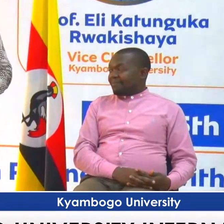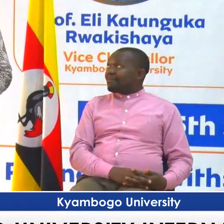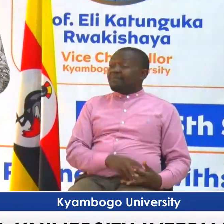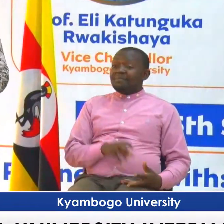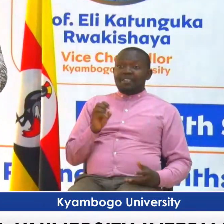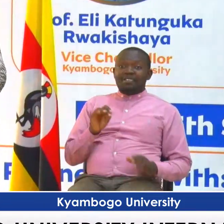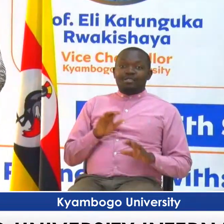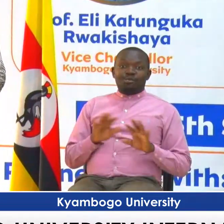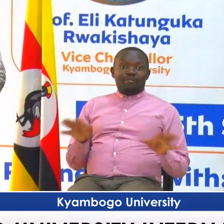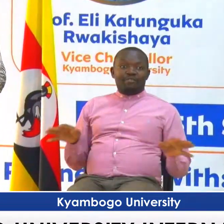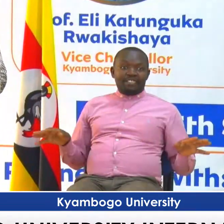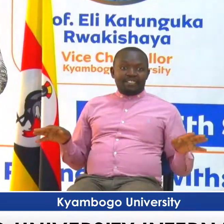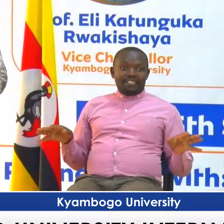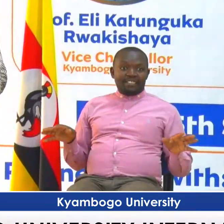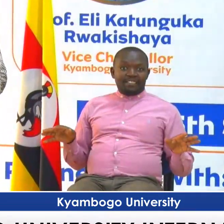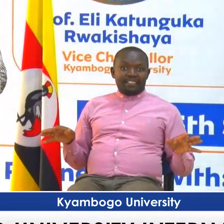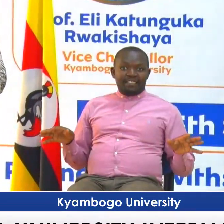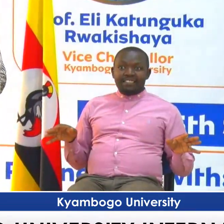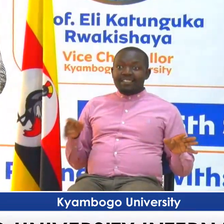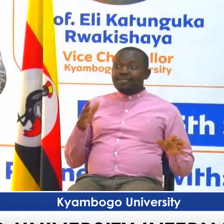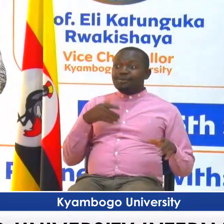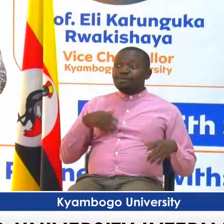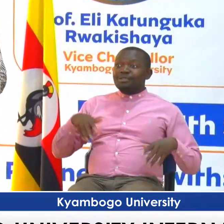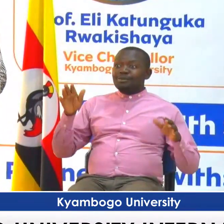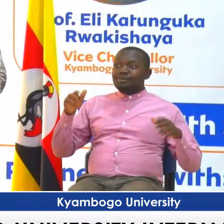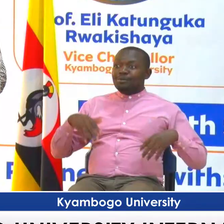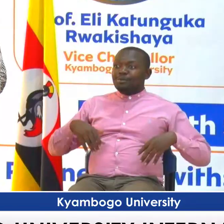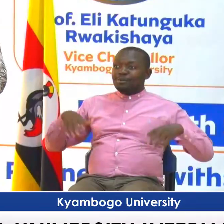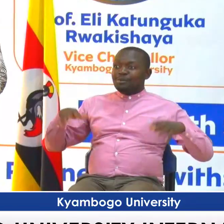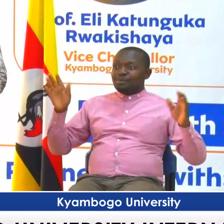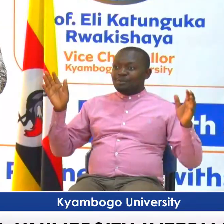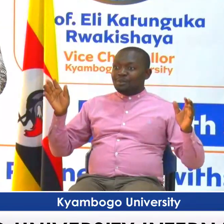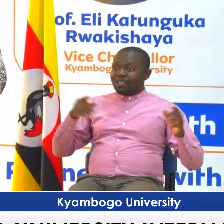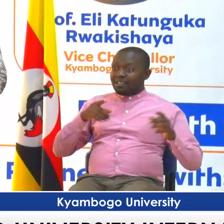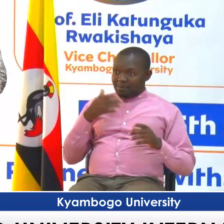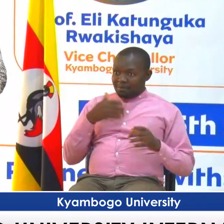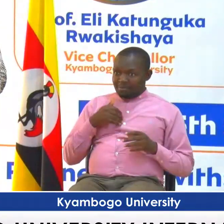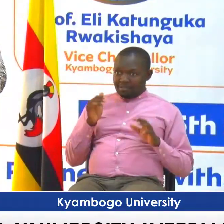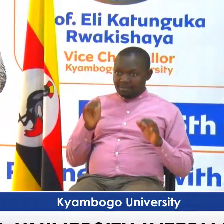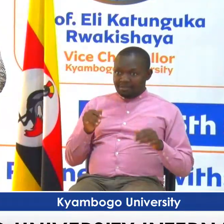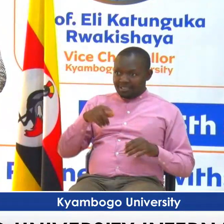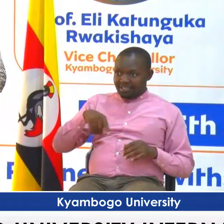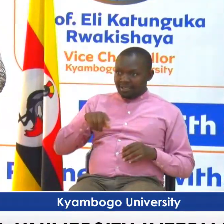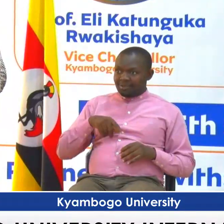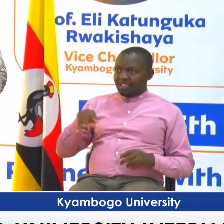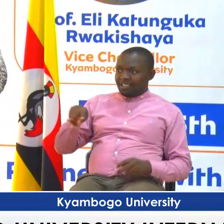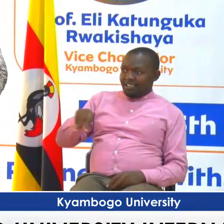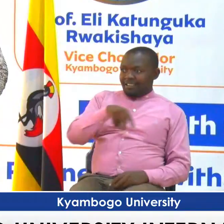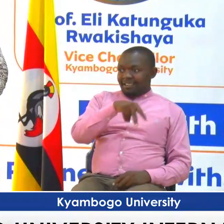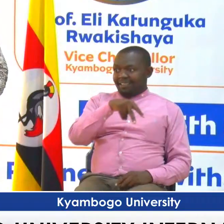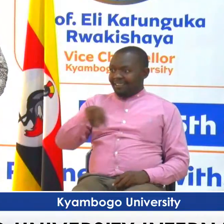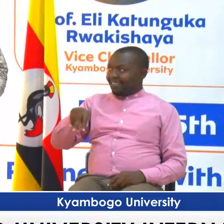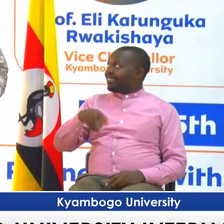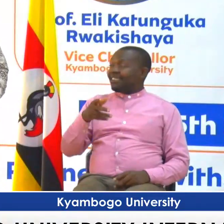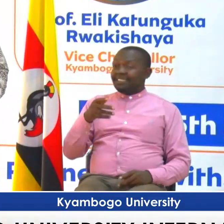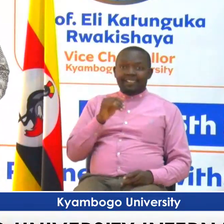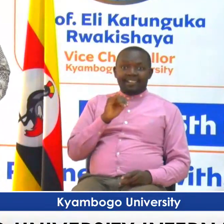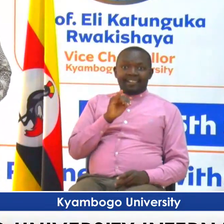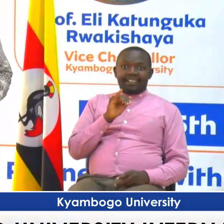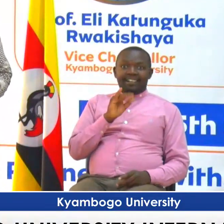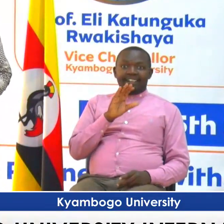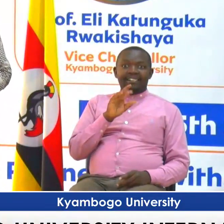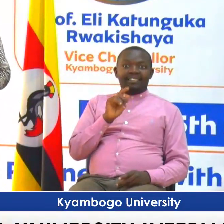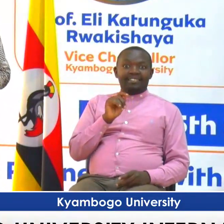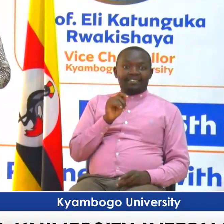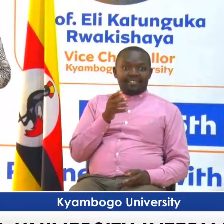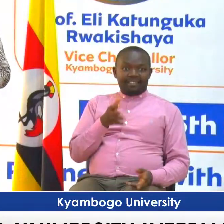So we have finished. Those who want to go, you can go. Those who want to hang in here, you can hang in here. The ICT people will